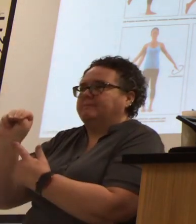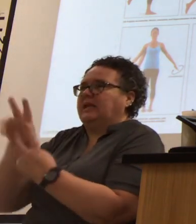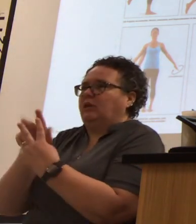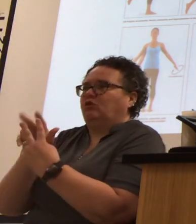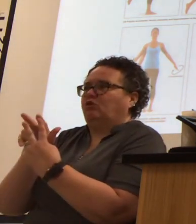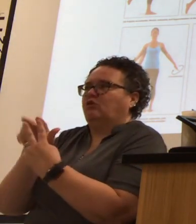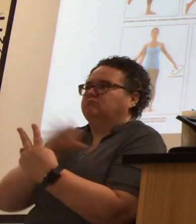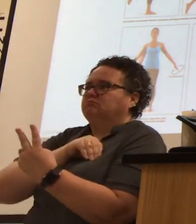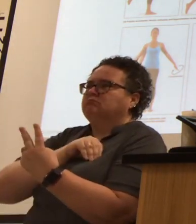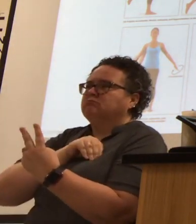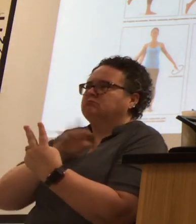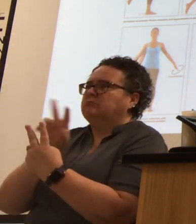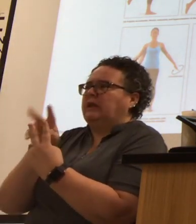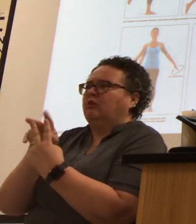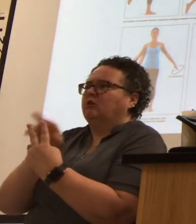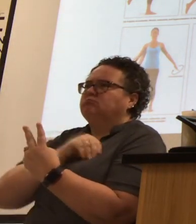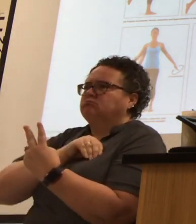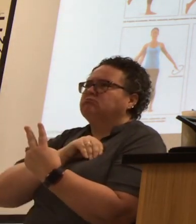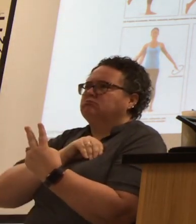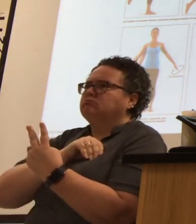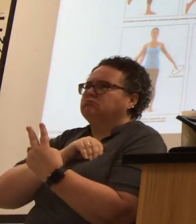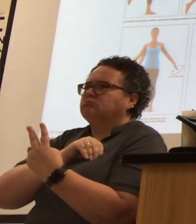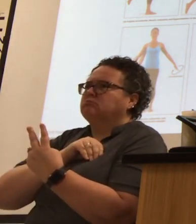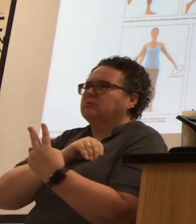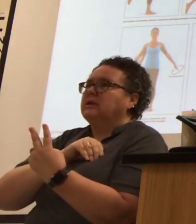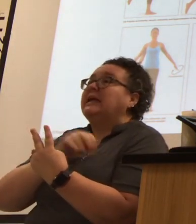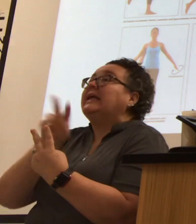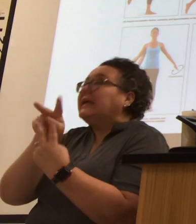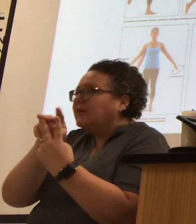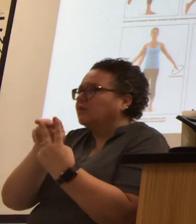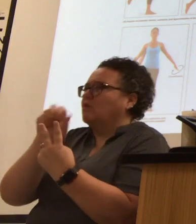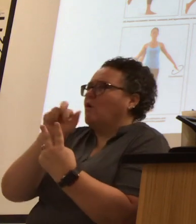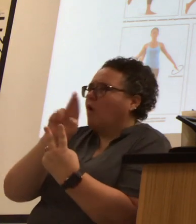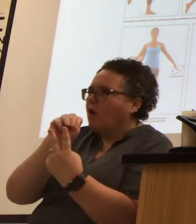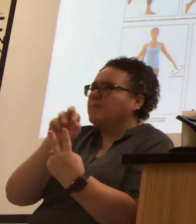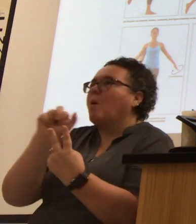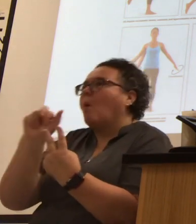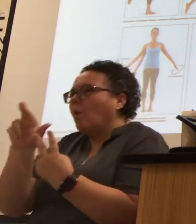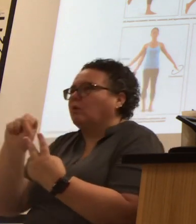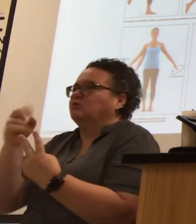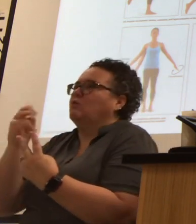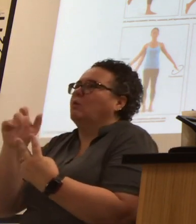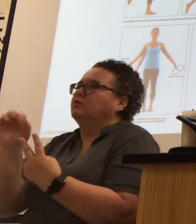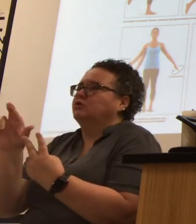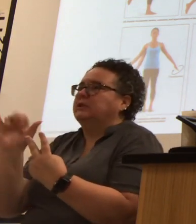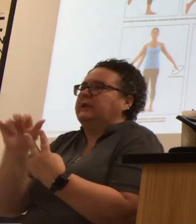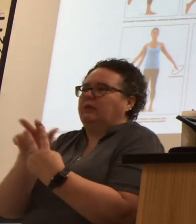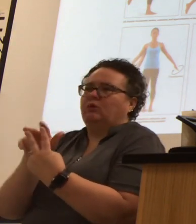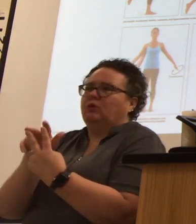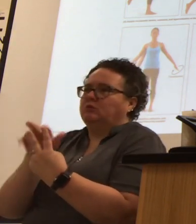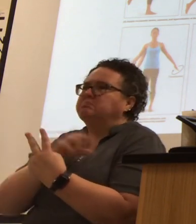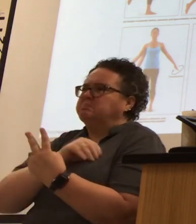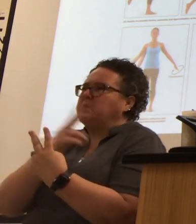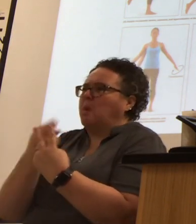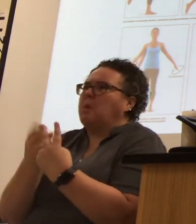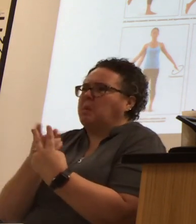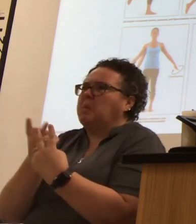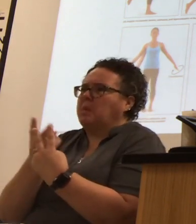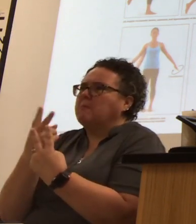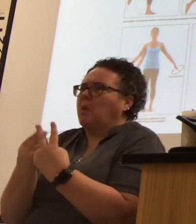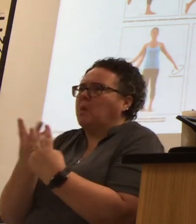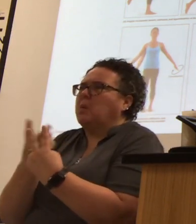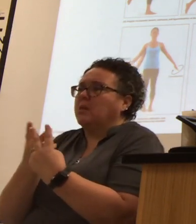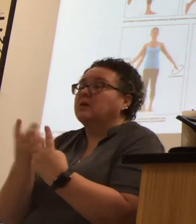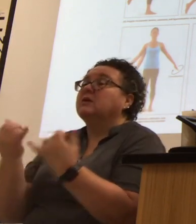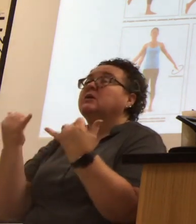All right, let's do another one. Okay, keep going. So let's see. Go ahead and number. Are we on number 4? Mm-hmm. Okay,